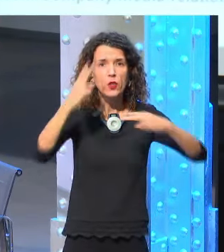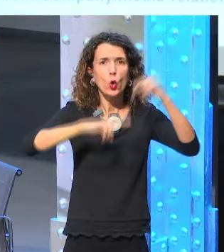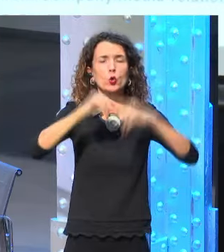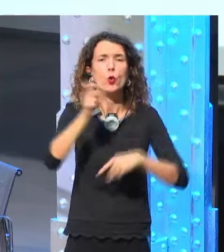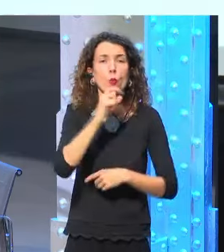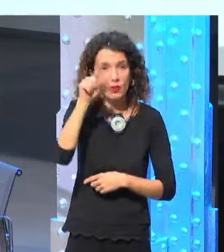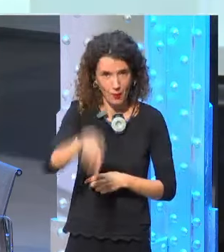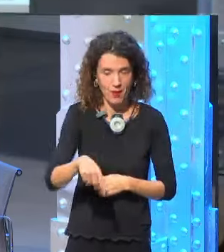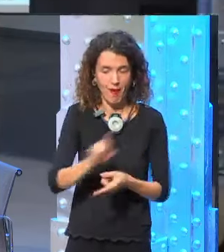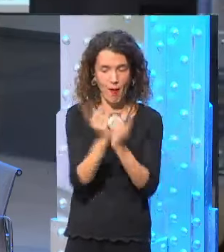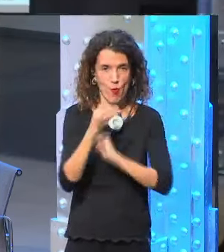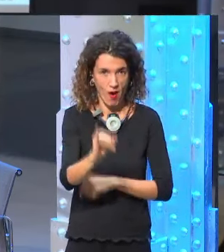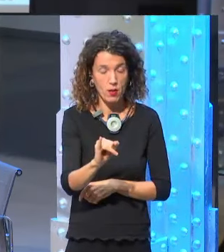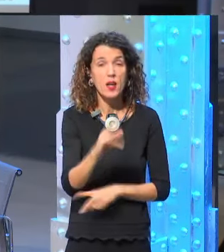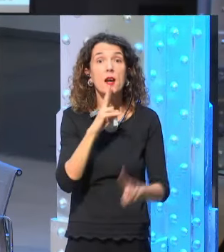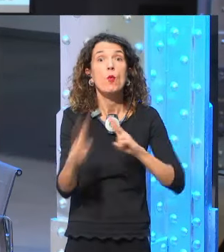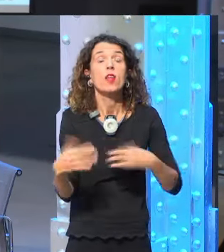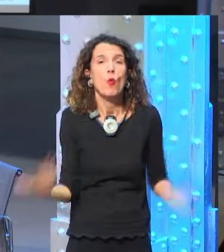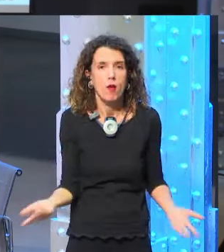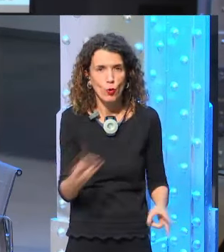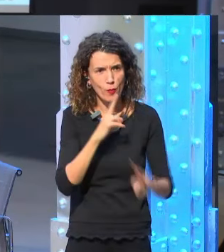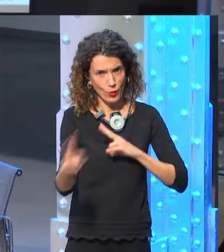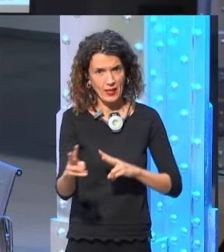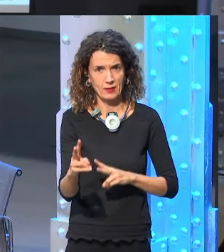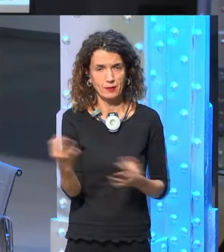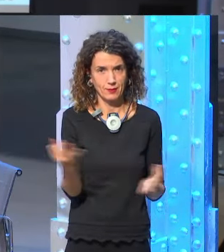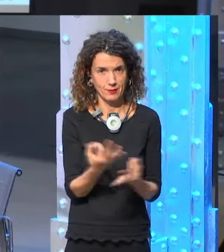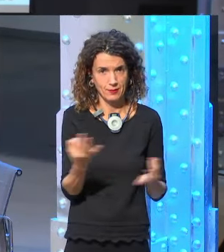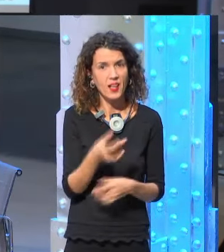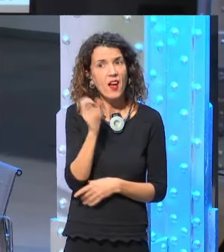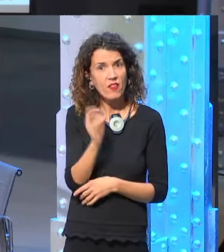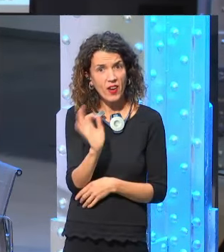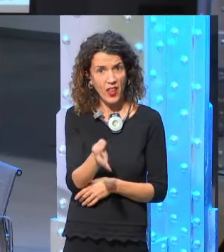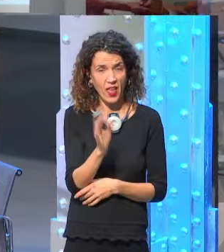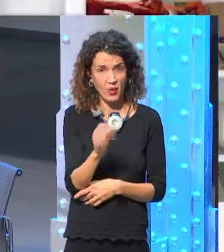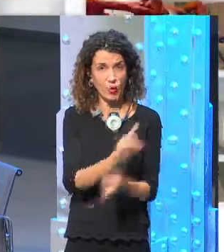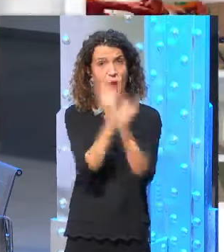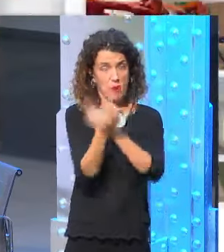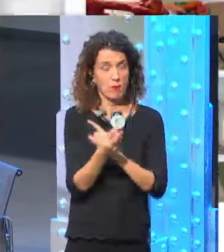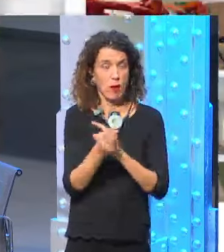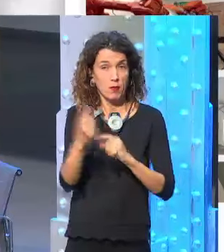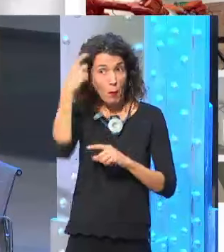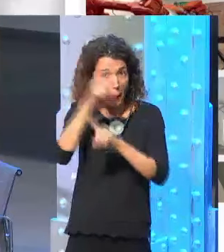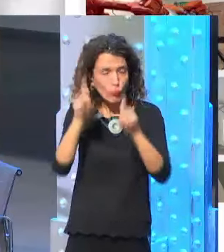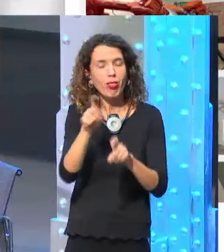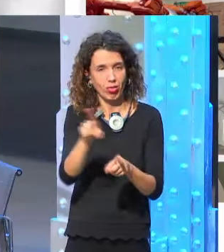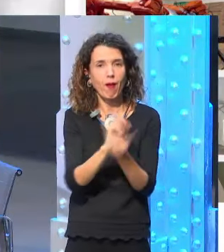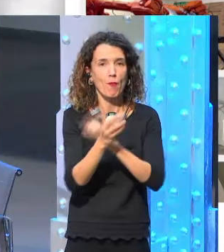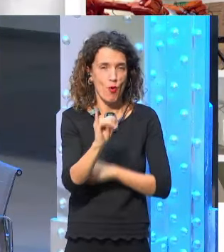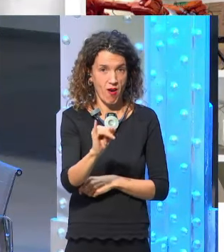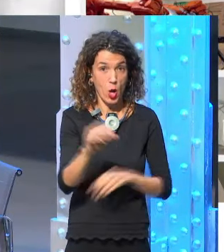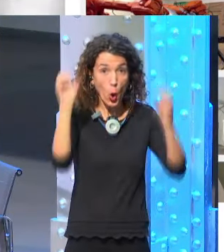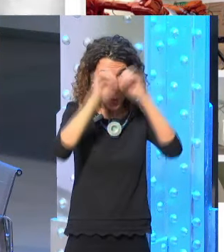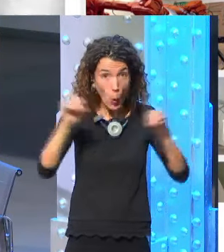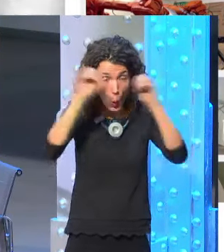very simple. It's yes, it's going to change. And if you Google, for example, robotic fabrication in architecture, you get a lot